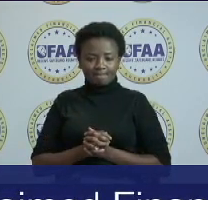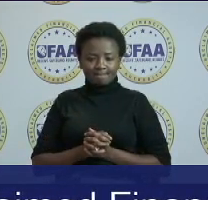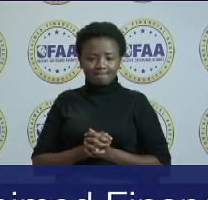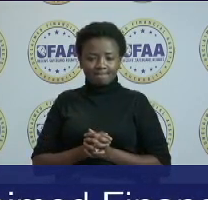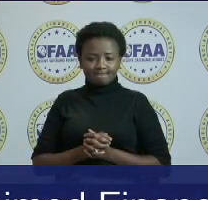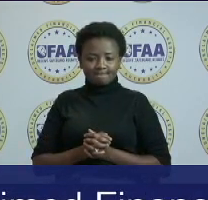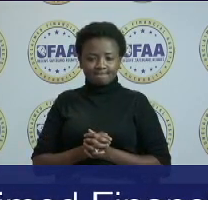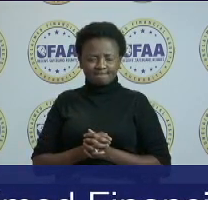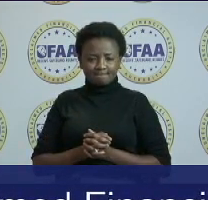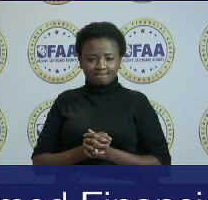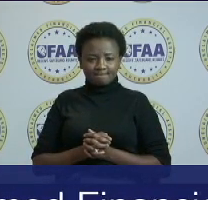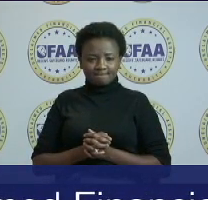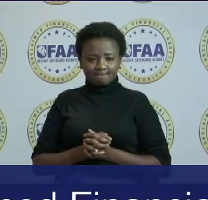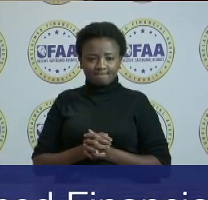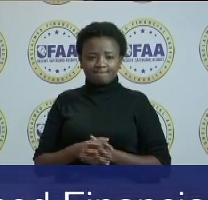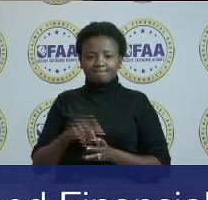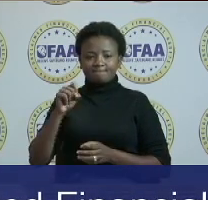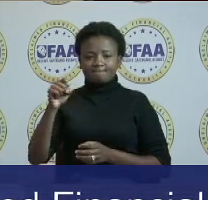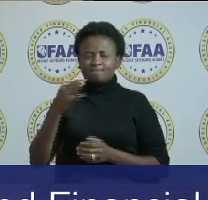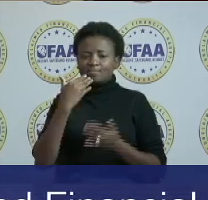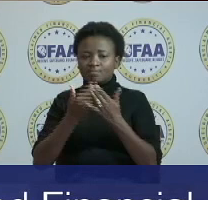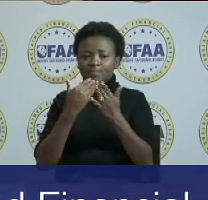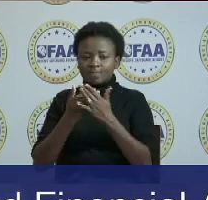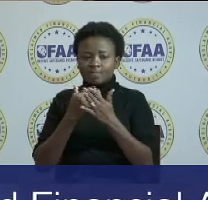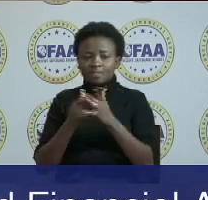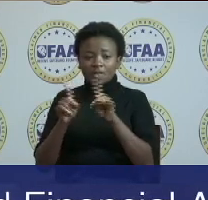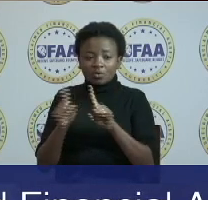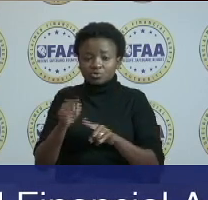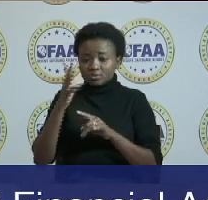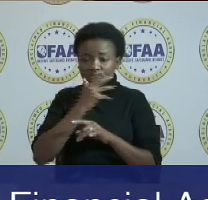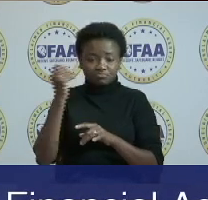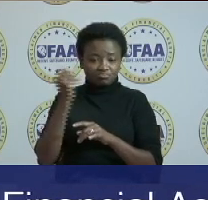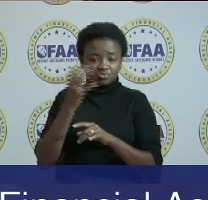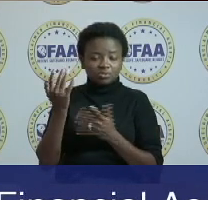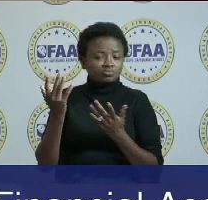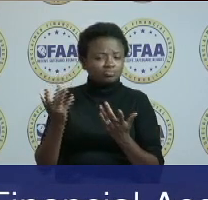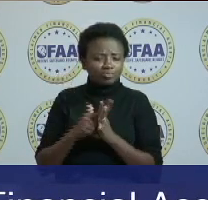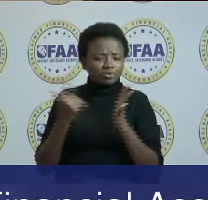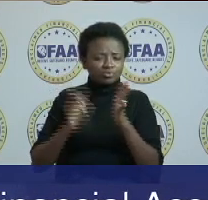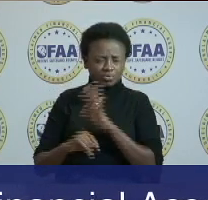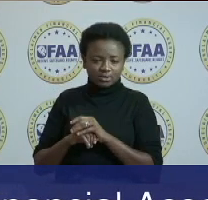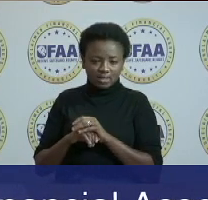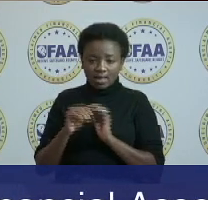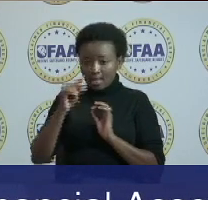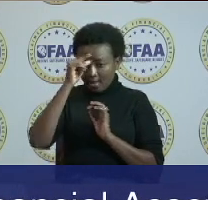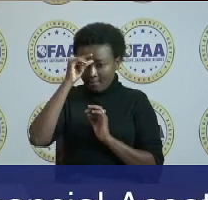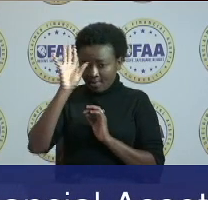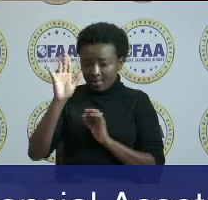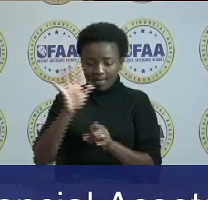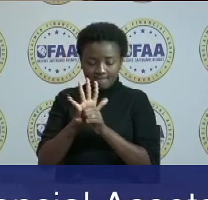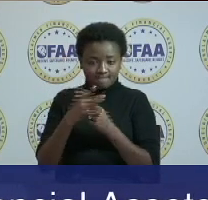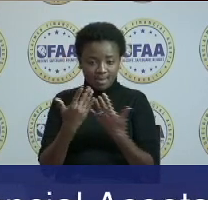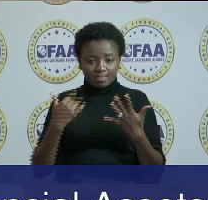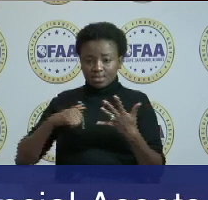Eddie, thank you. And again, this is the beauty of government in the sense that a lot of things that we do